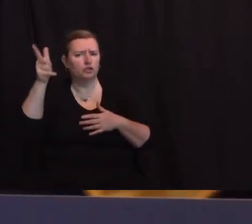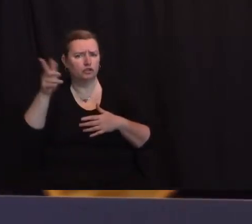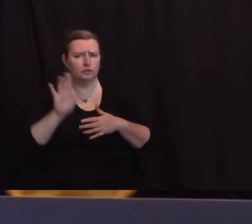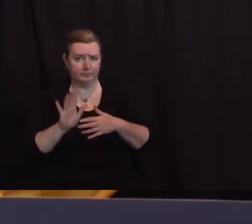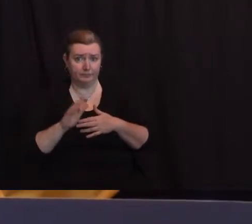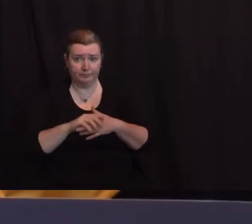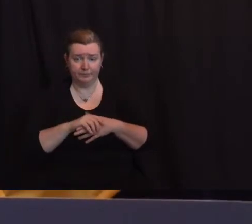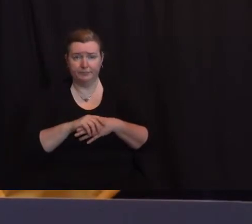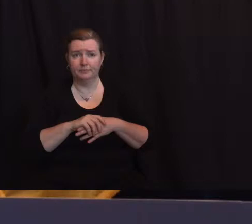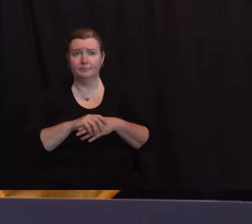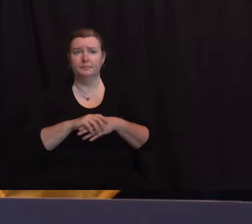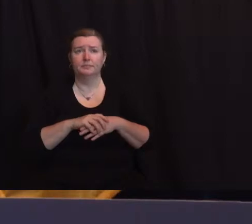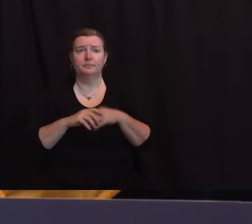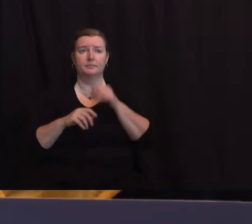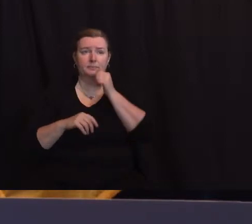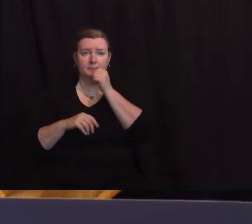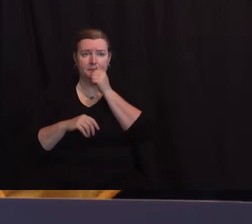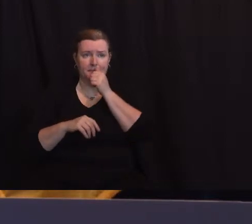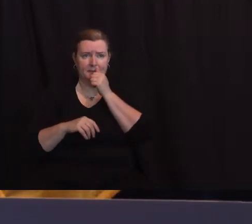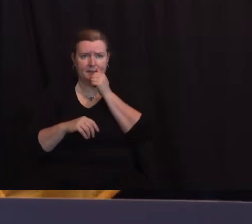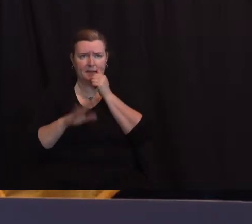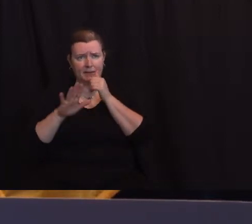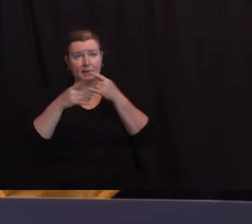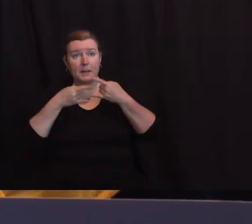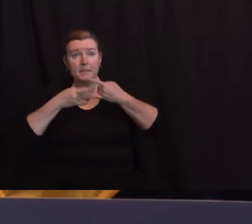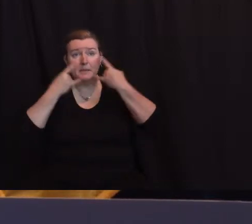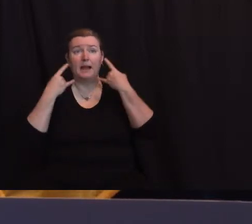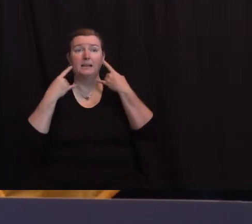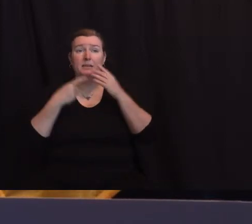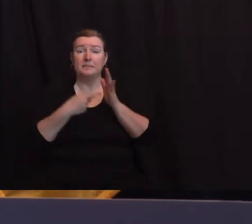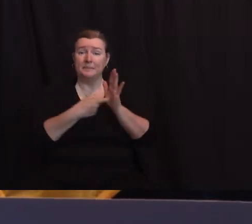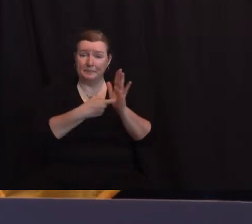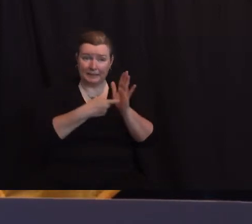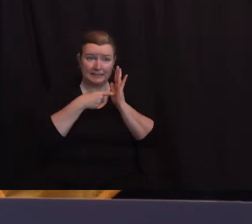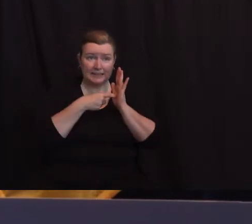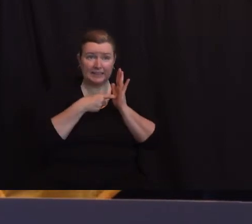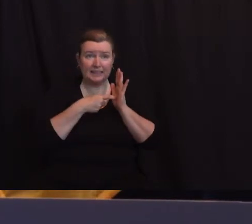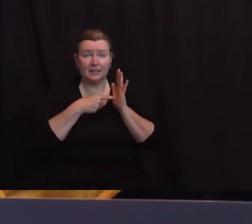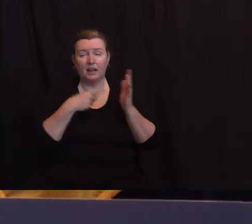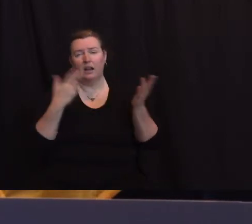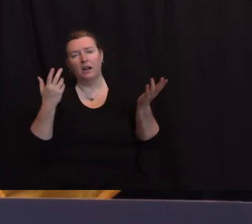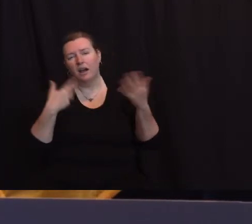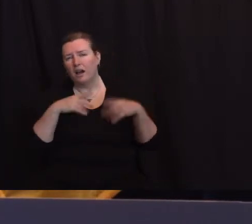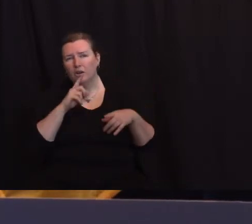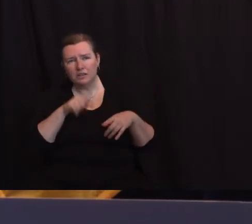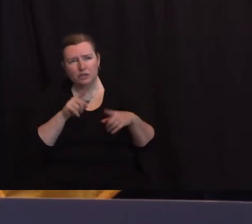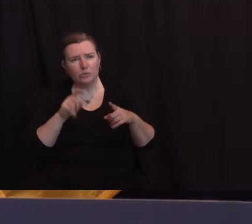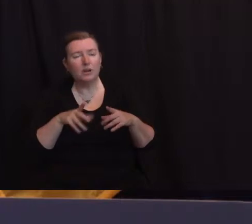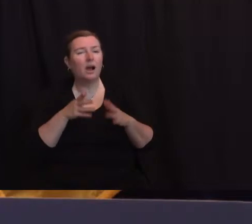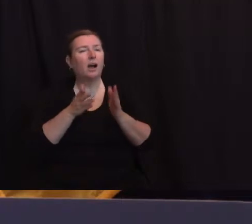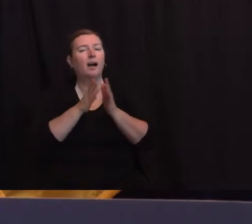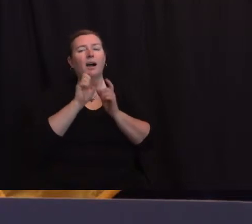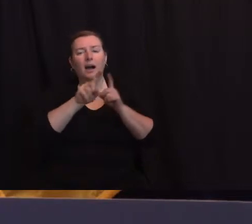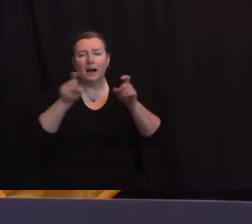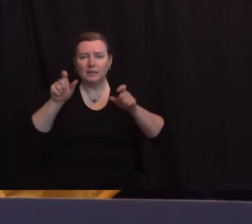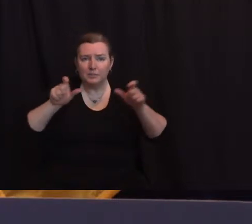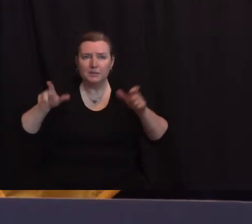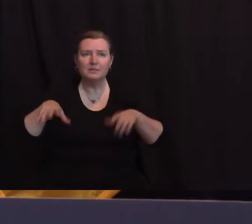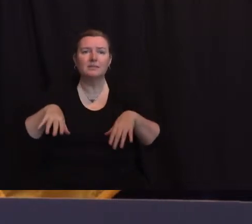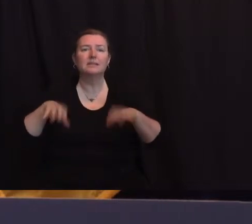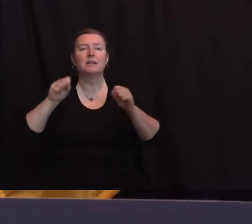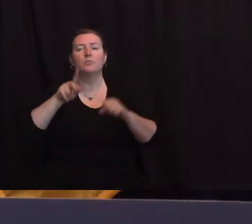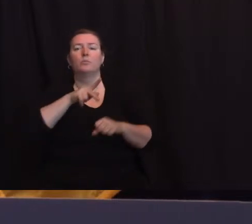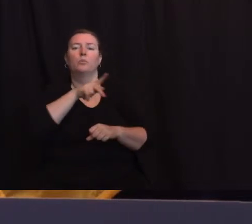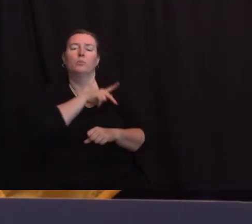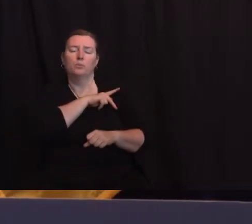I've kind of already answered the question about mask mandates. We're asking folks to take personal responsibility at the district level and do the right thing.